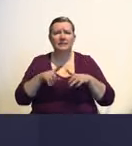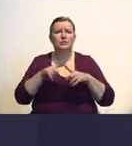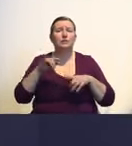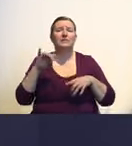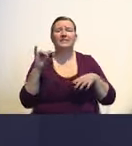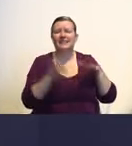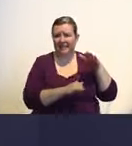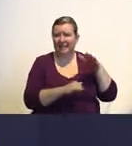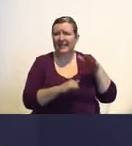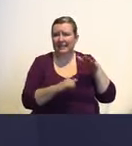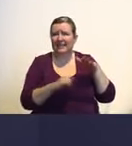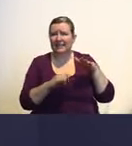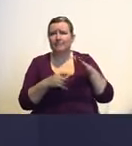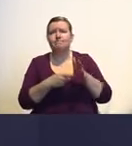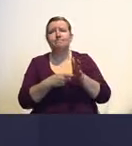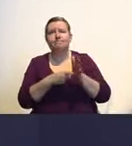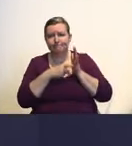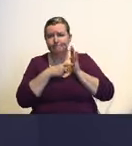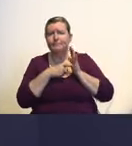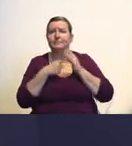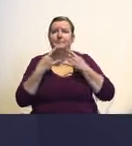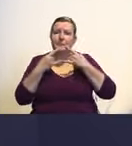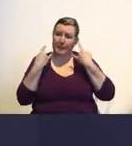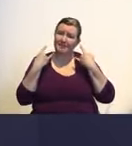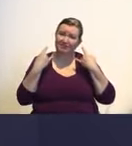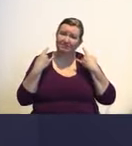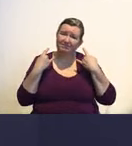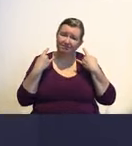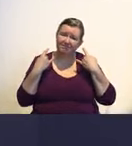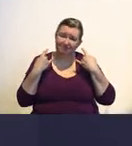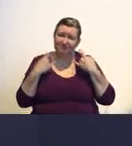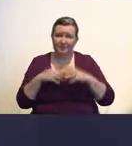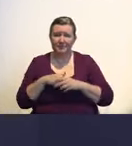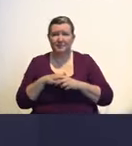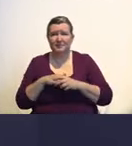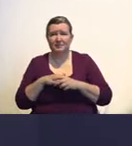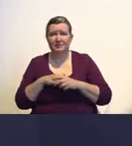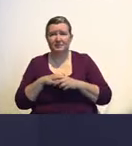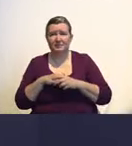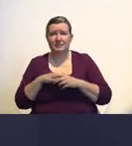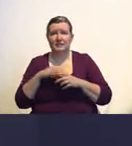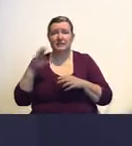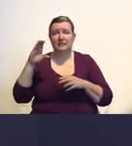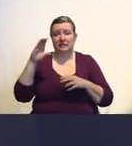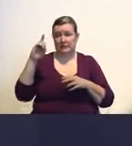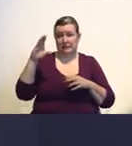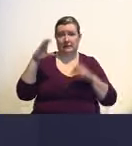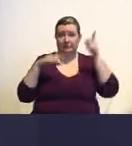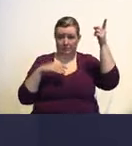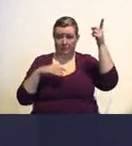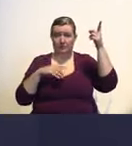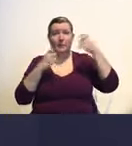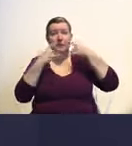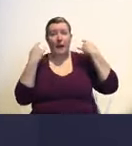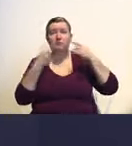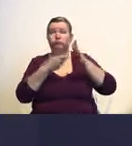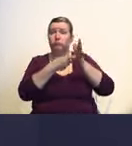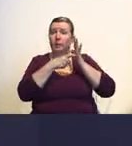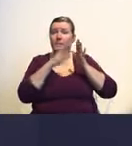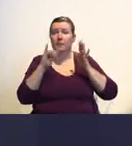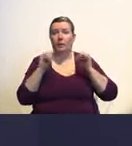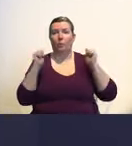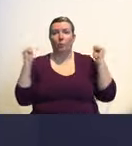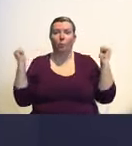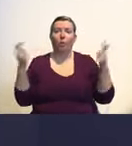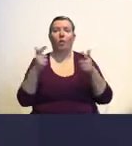mask. In addition, per CDC federal order, masks must be worn by all passengers